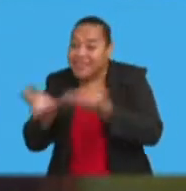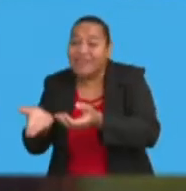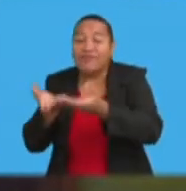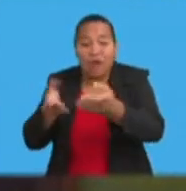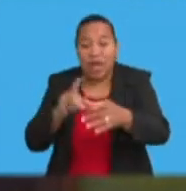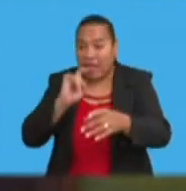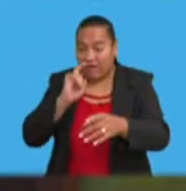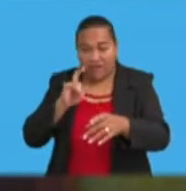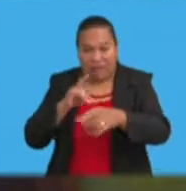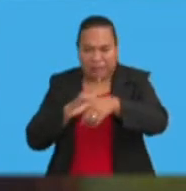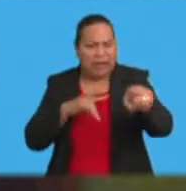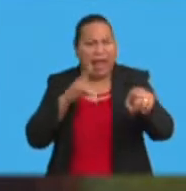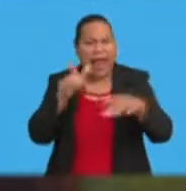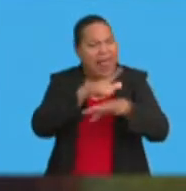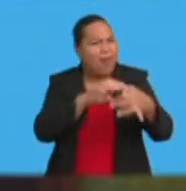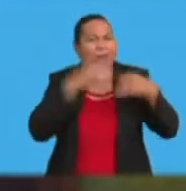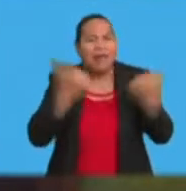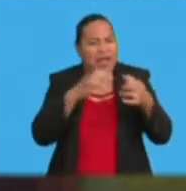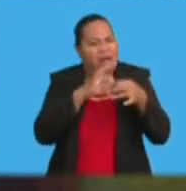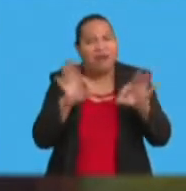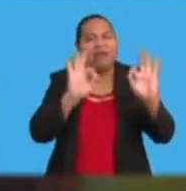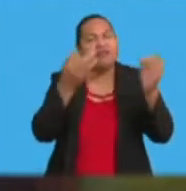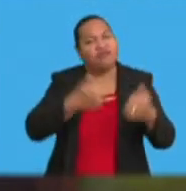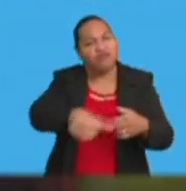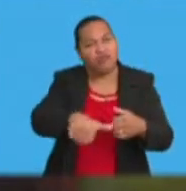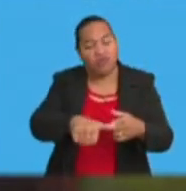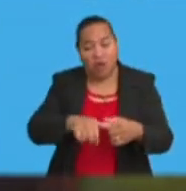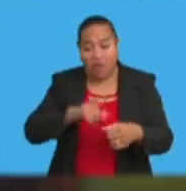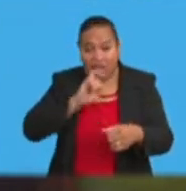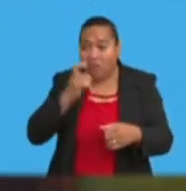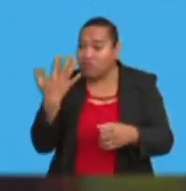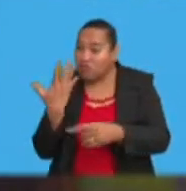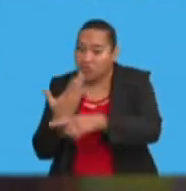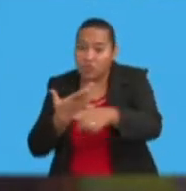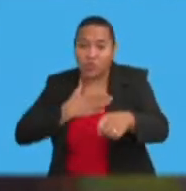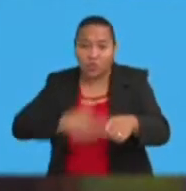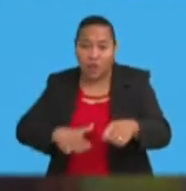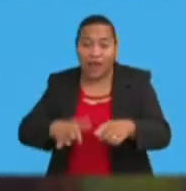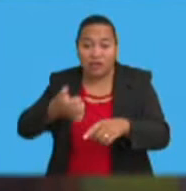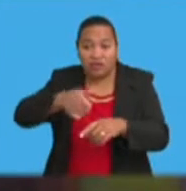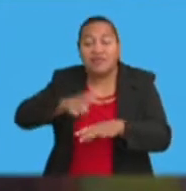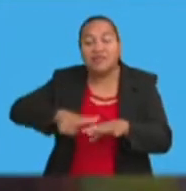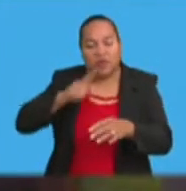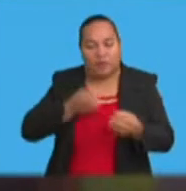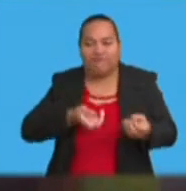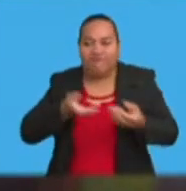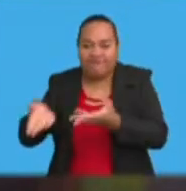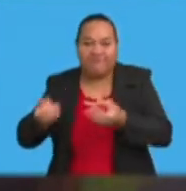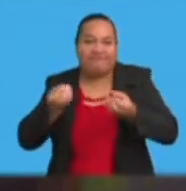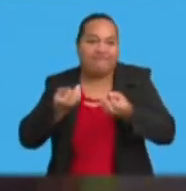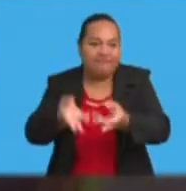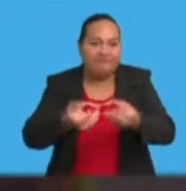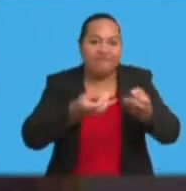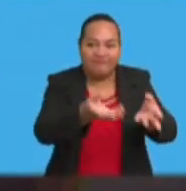to those that can make use of that land, so that it can be used for productive capacity. We can develop outreach, we can develop